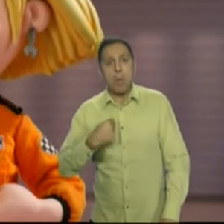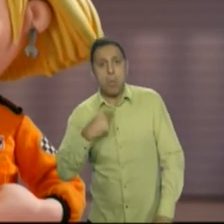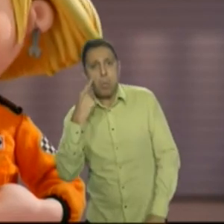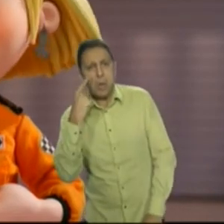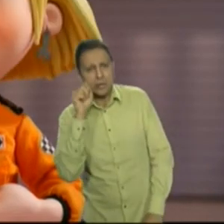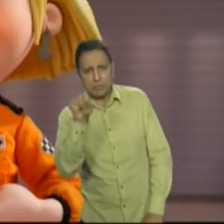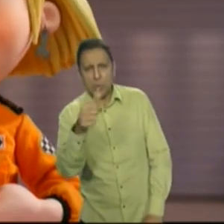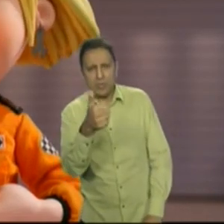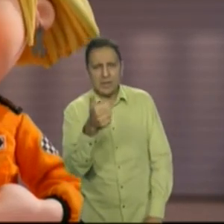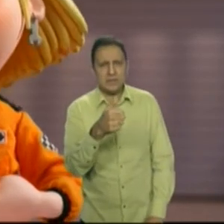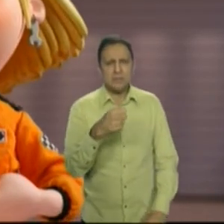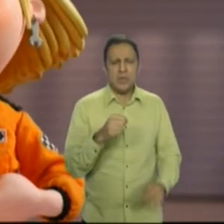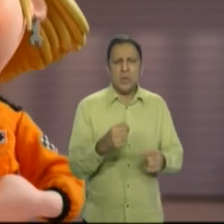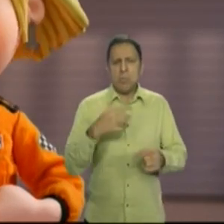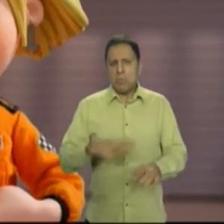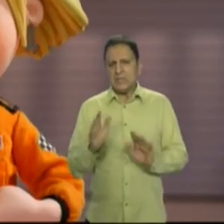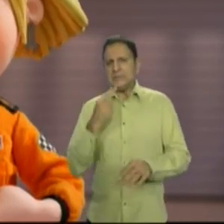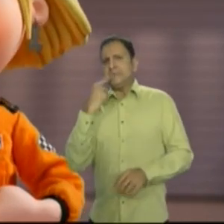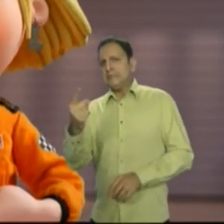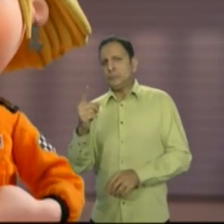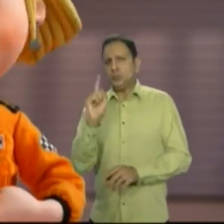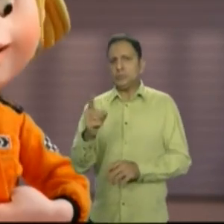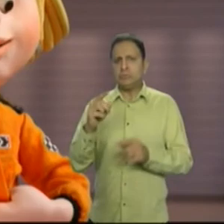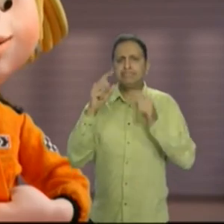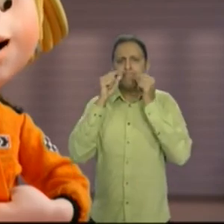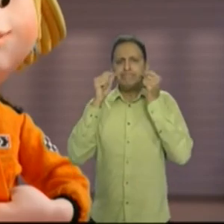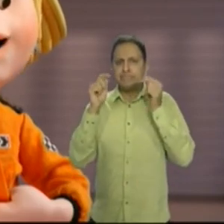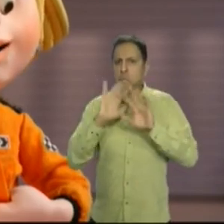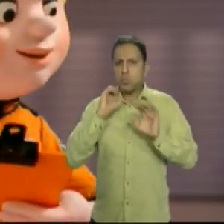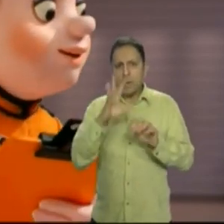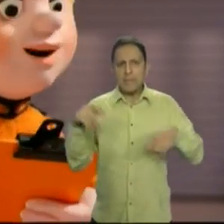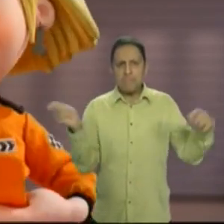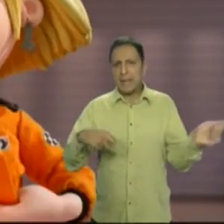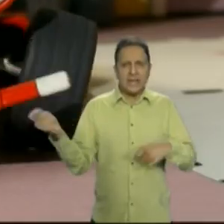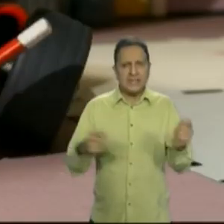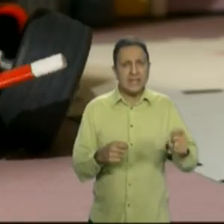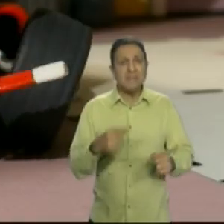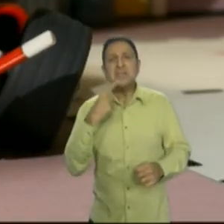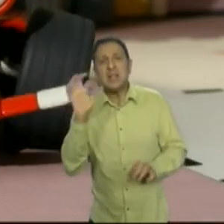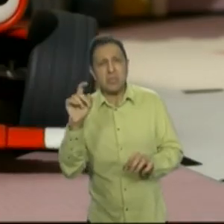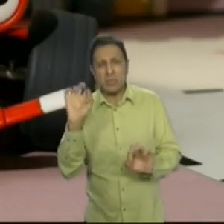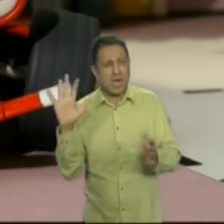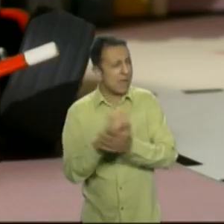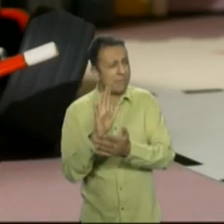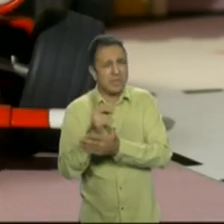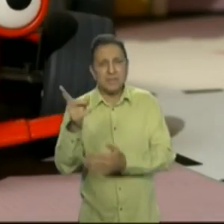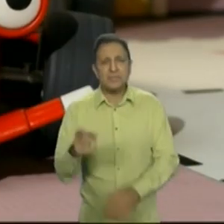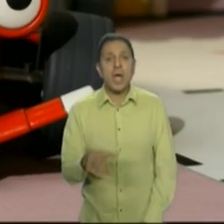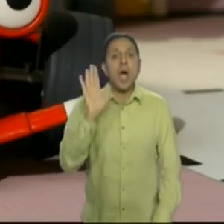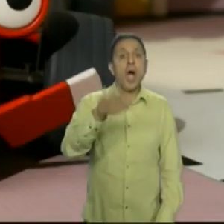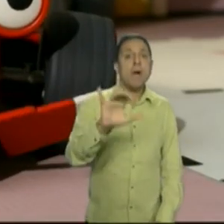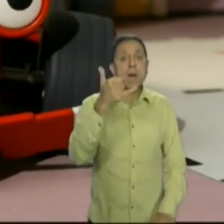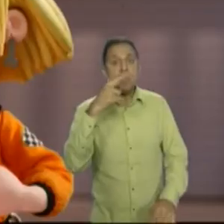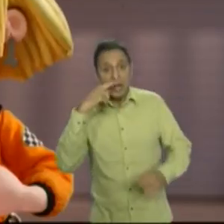I'd better warn Mr. Carburetor that there may not be a band. He's not going to be happy. Marcia, maybe you can get a brass band for the